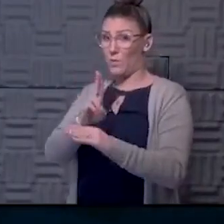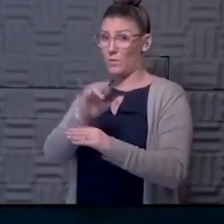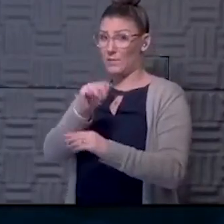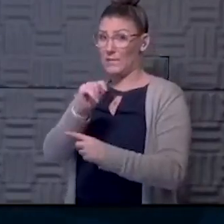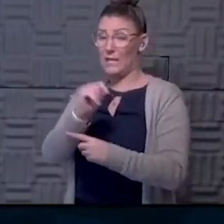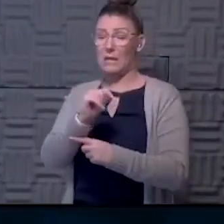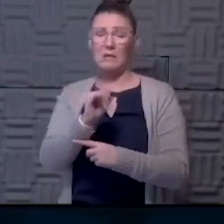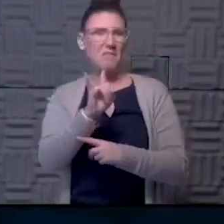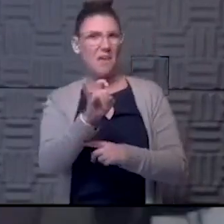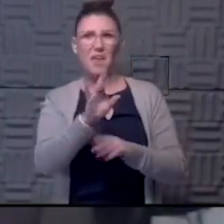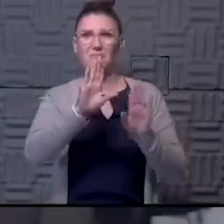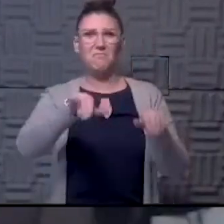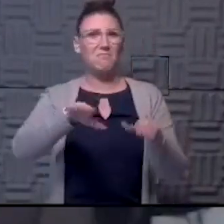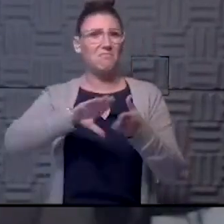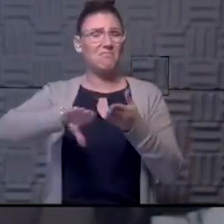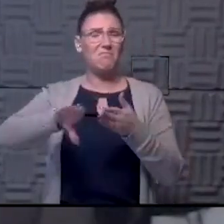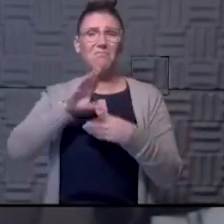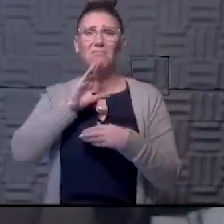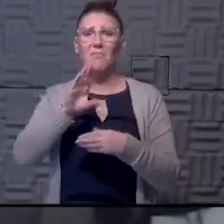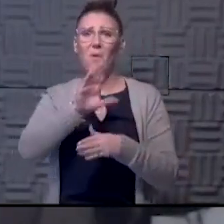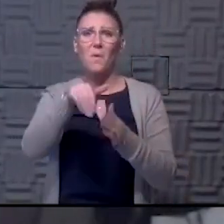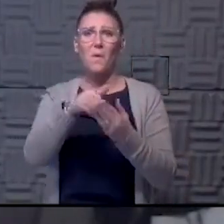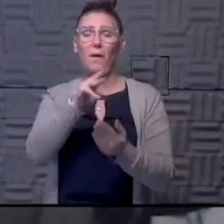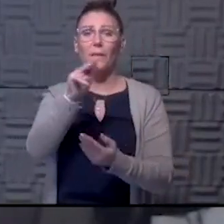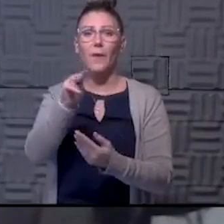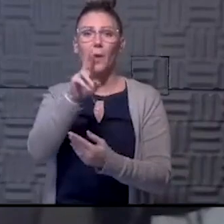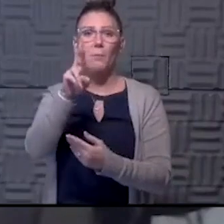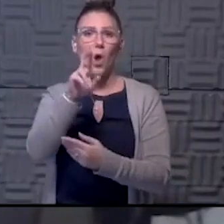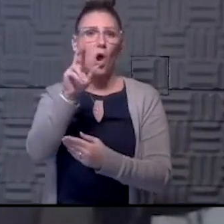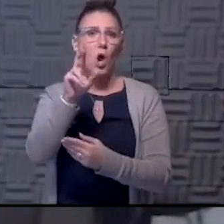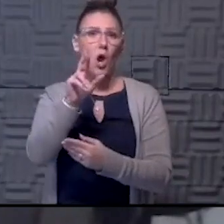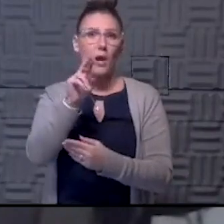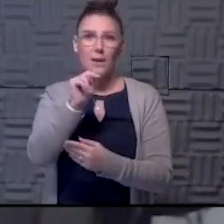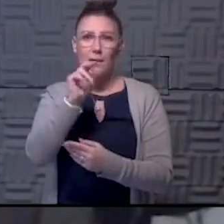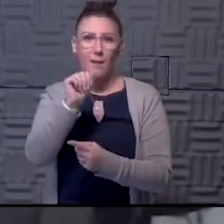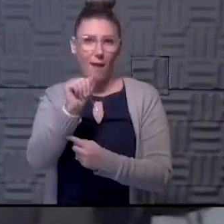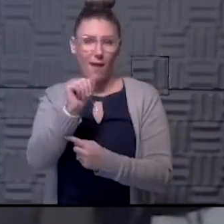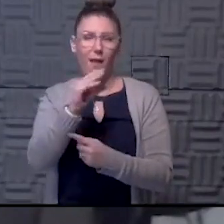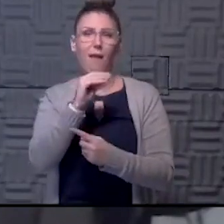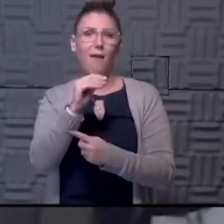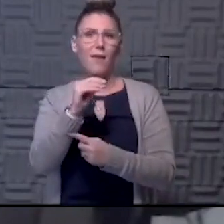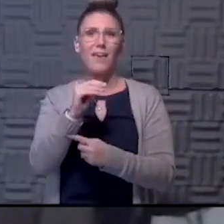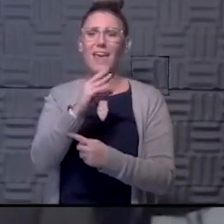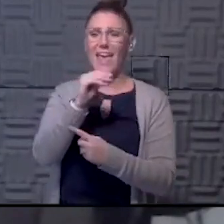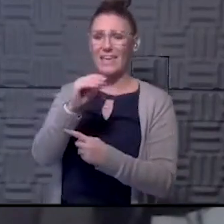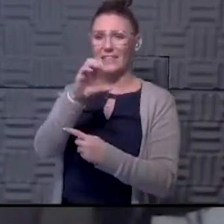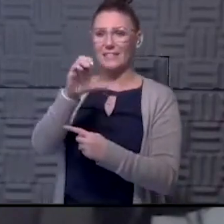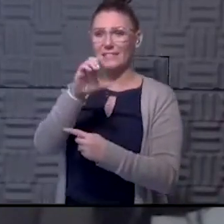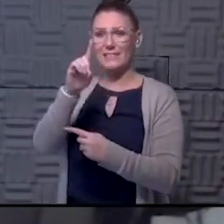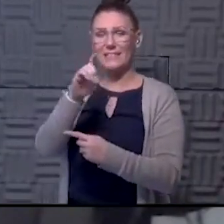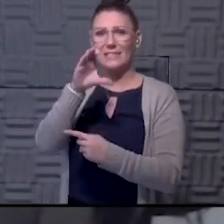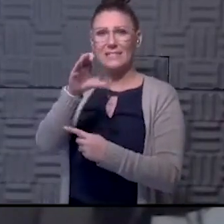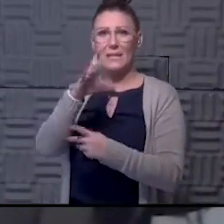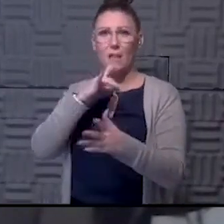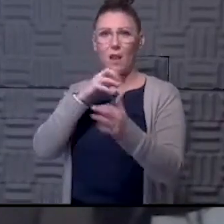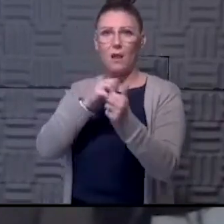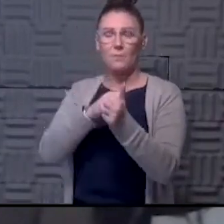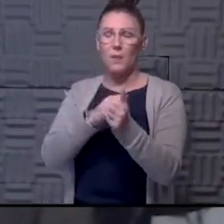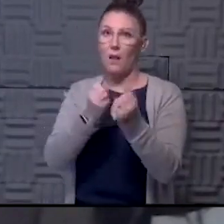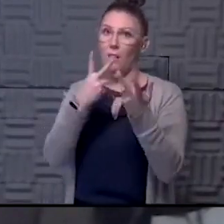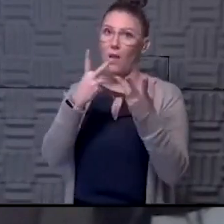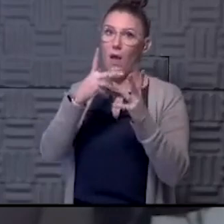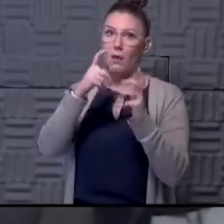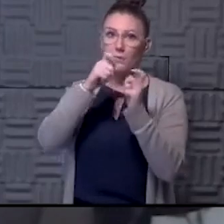vaccines. Yeah, and CDC actually just Friday updated their website with a lot of really detailed vaccine